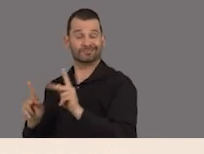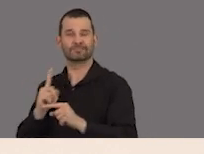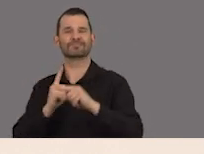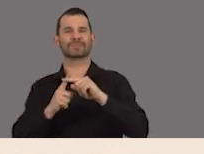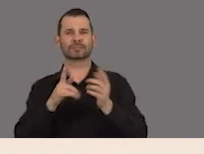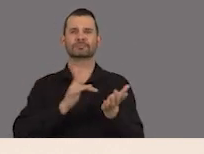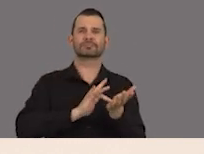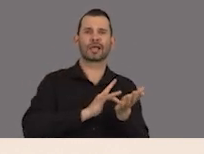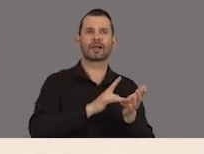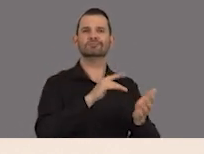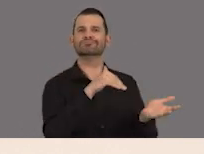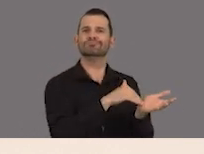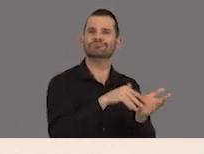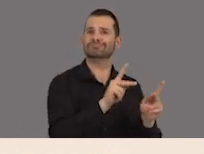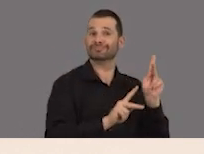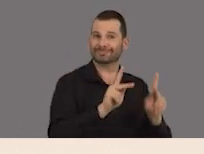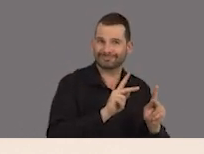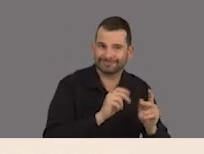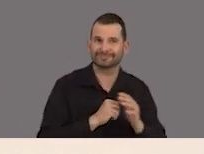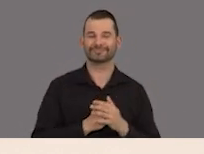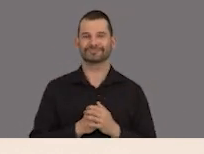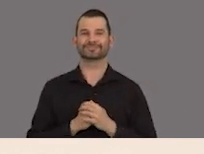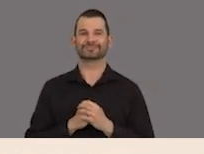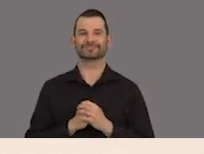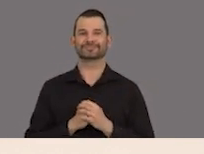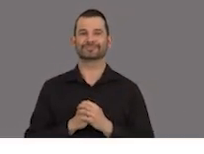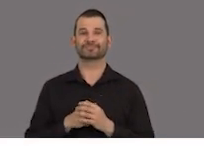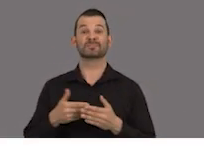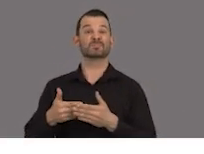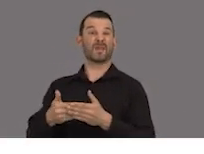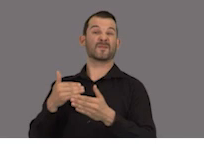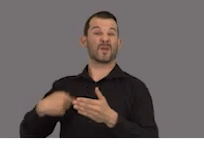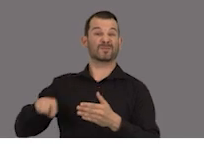for individuals and medical practitioners.